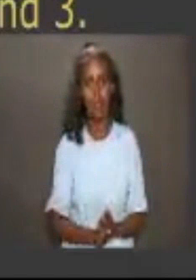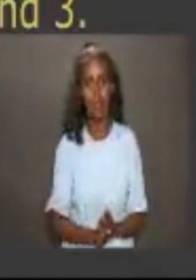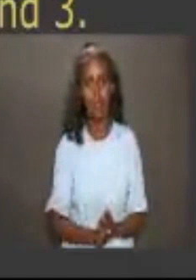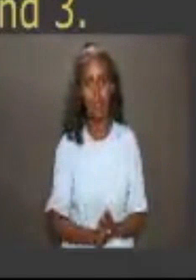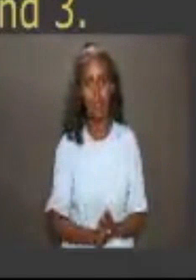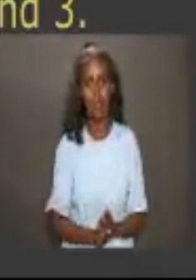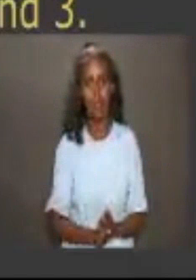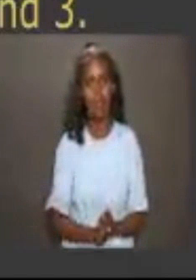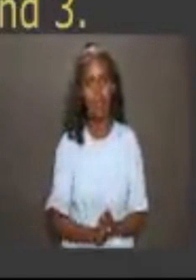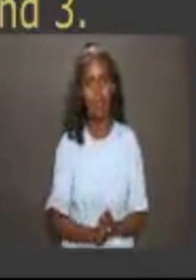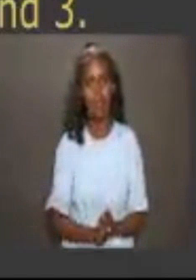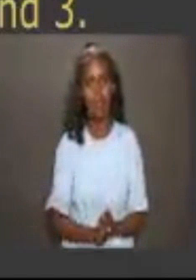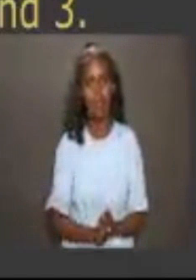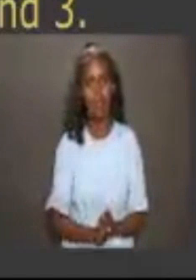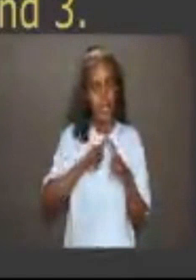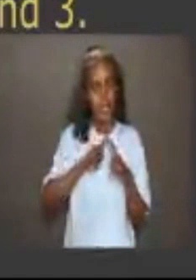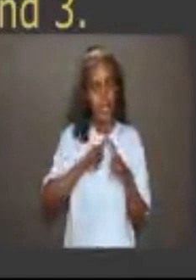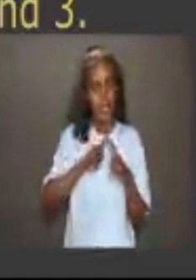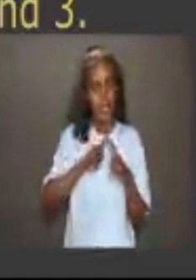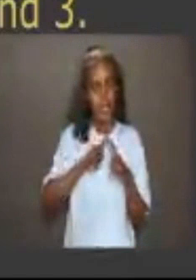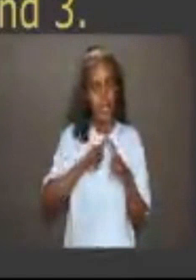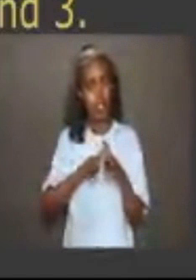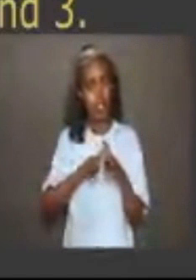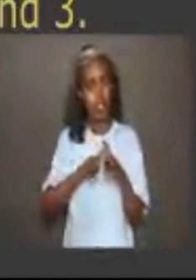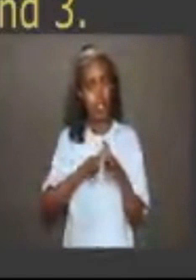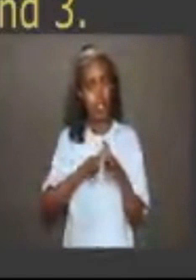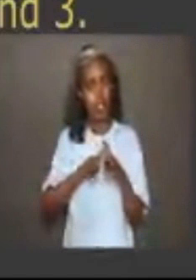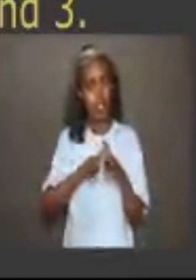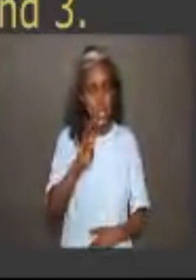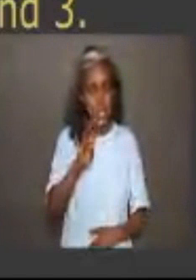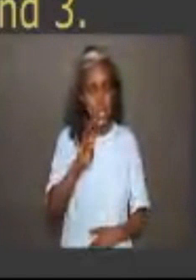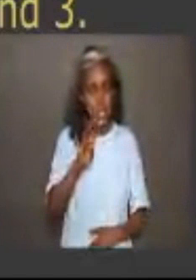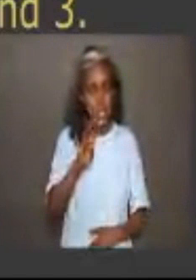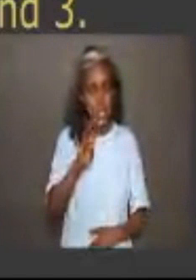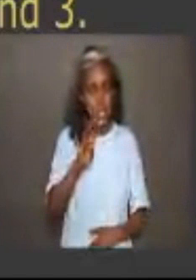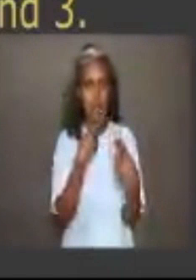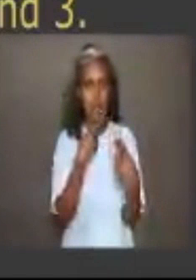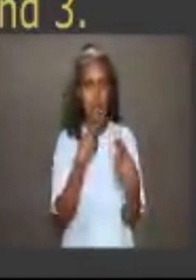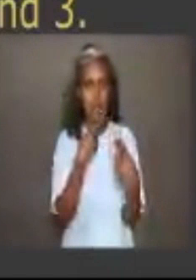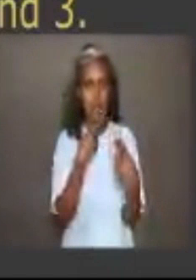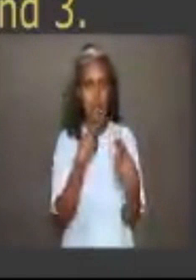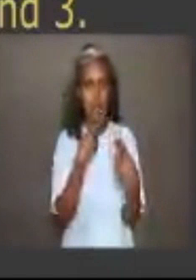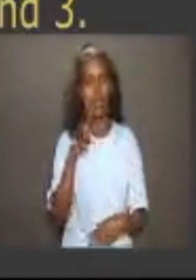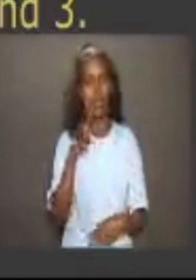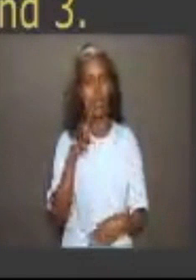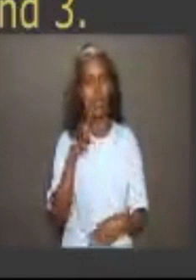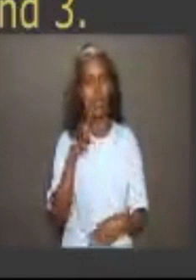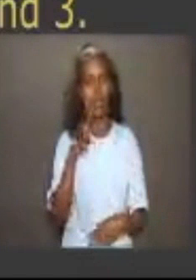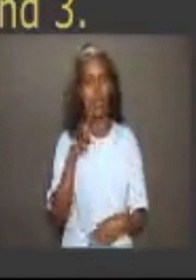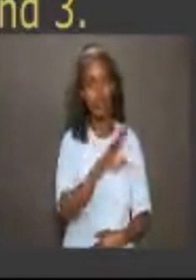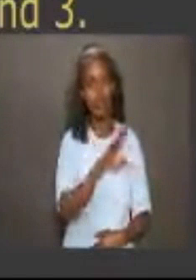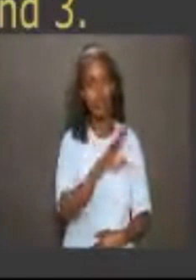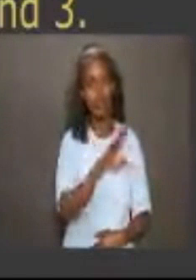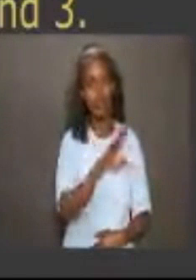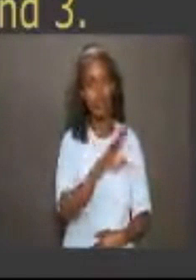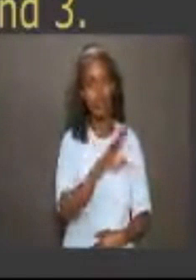Conversely, 6 is a multiple of 2 and 3.